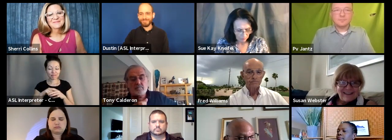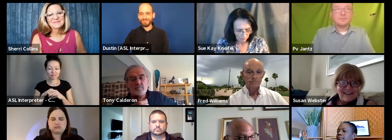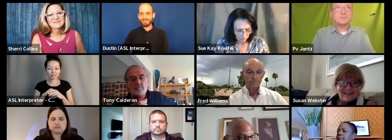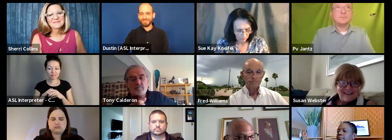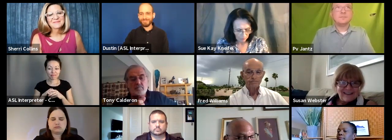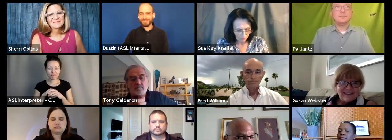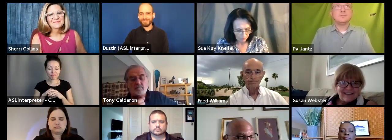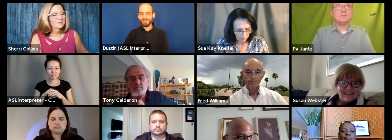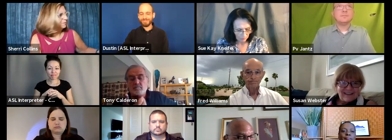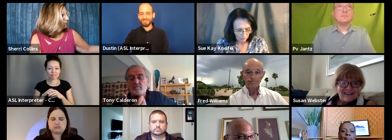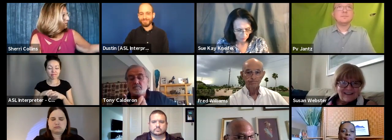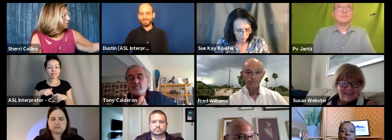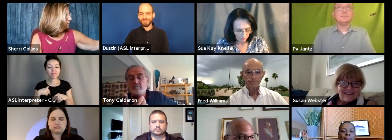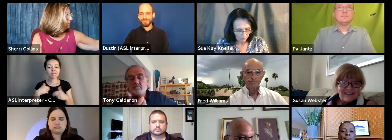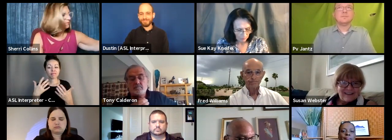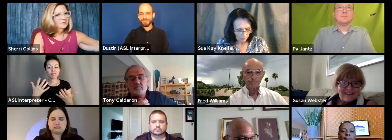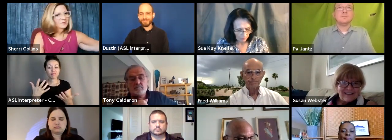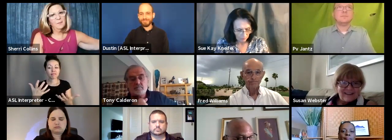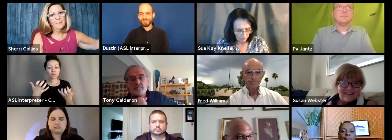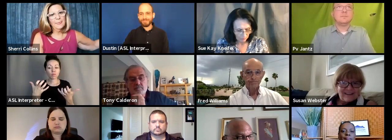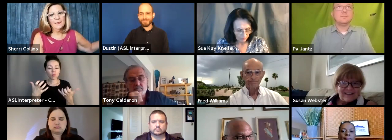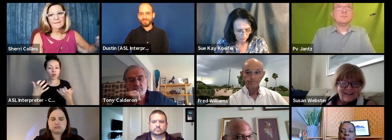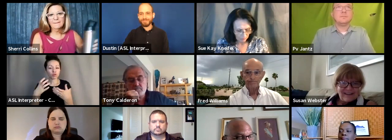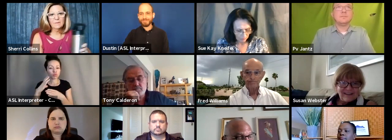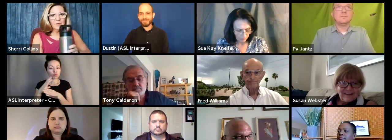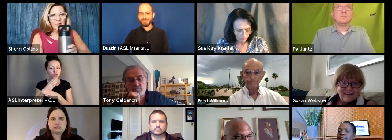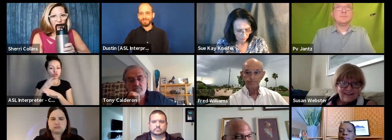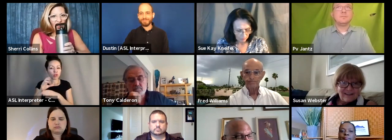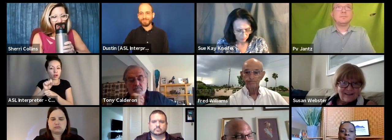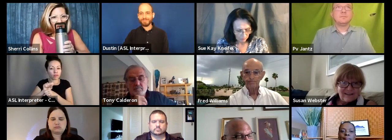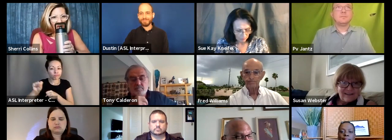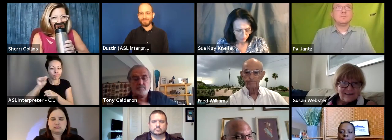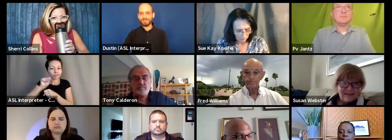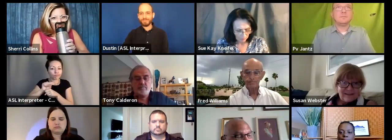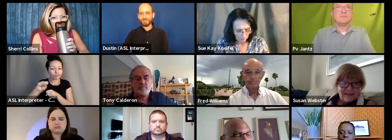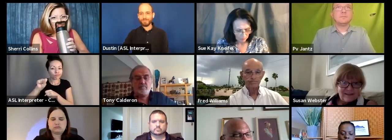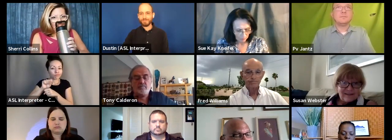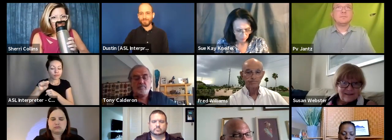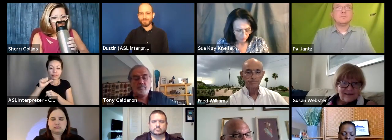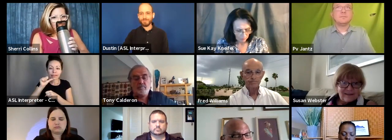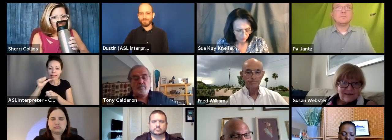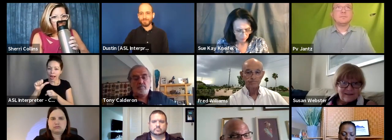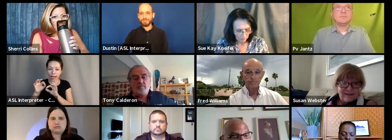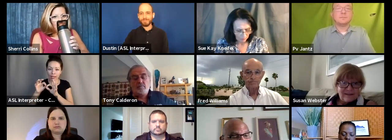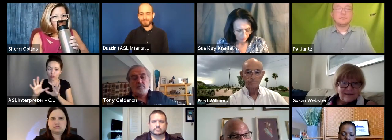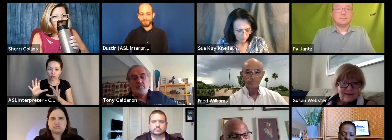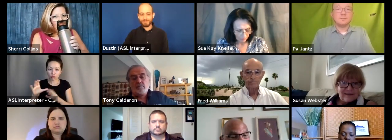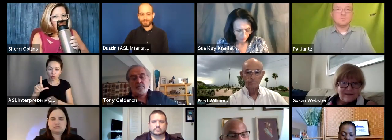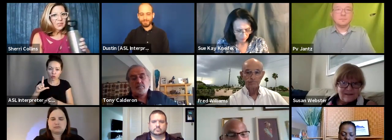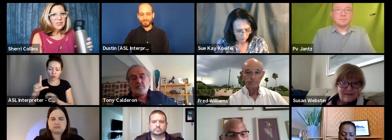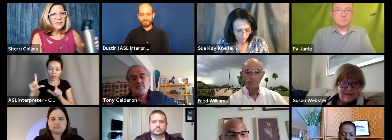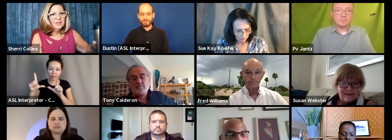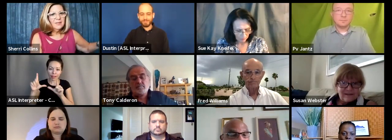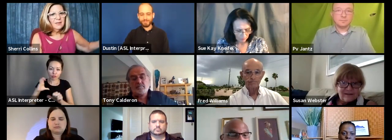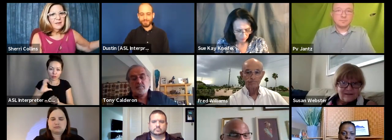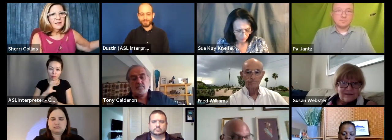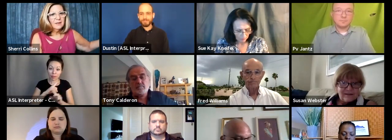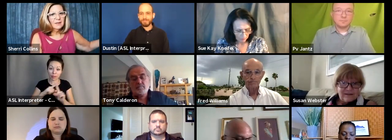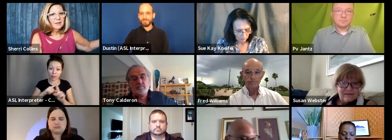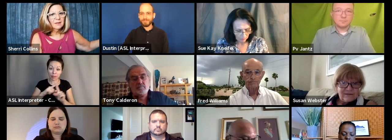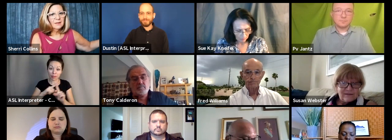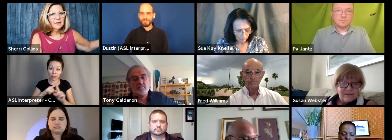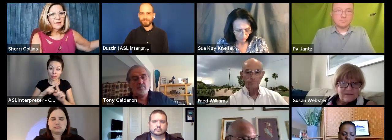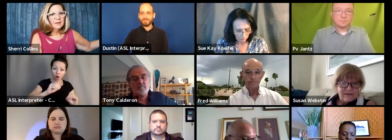I would like to share the work of not the Interpreter Licensure Committee, but the work of the office